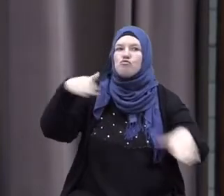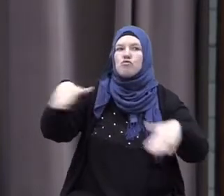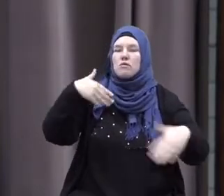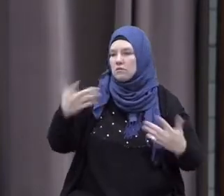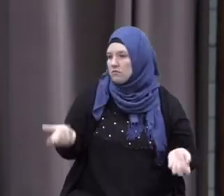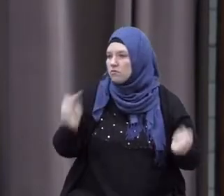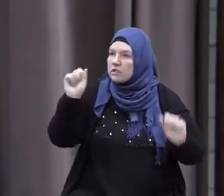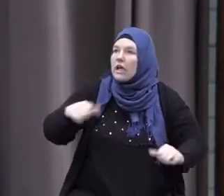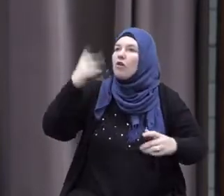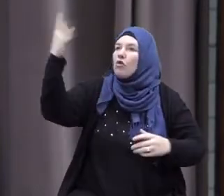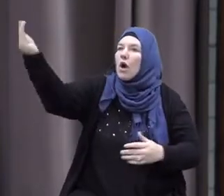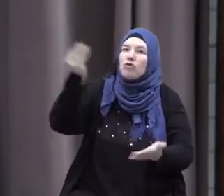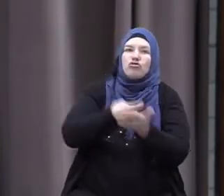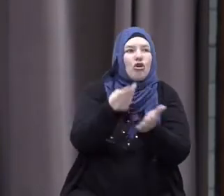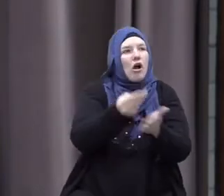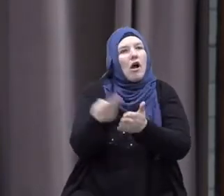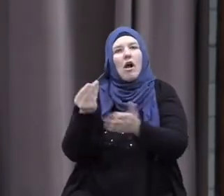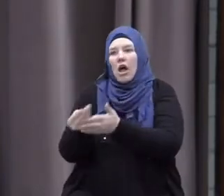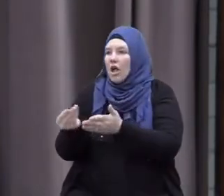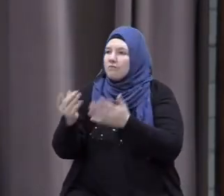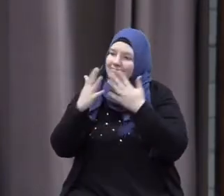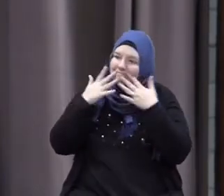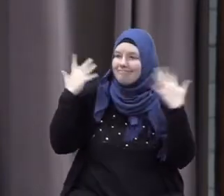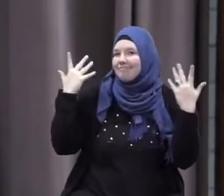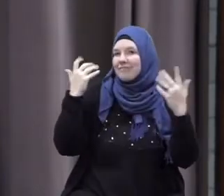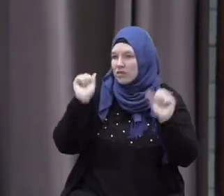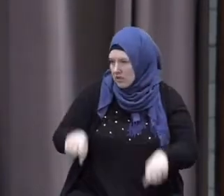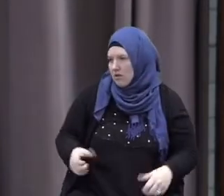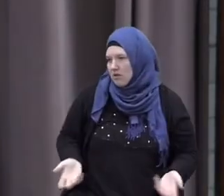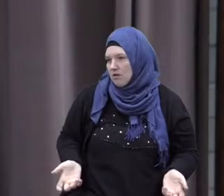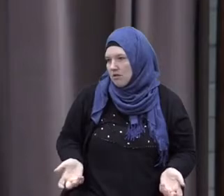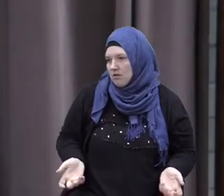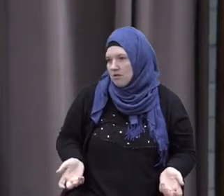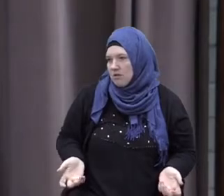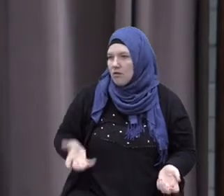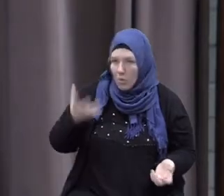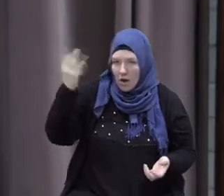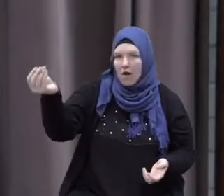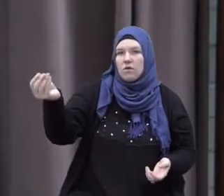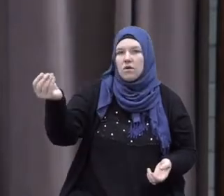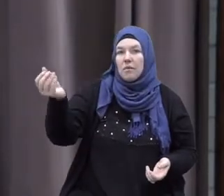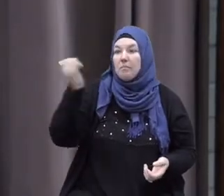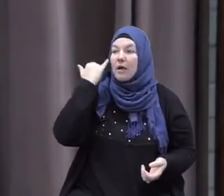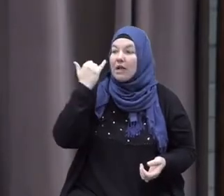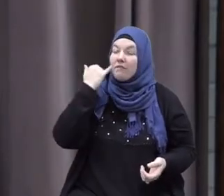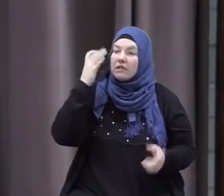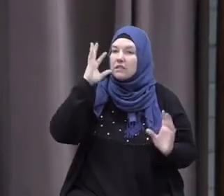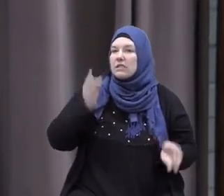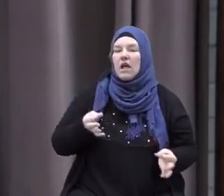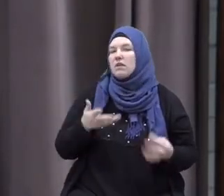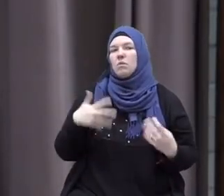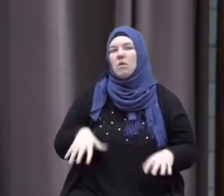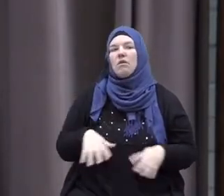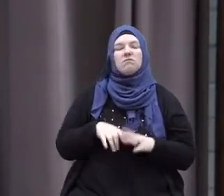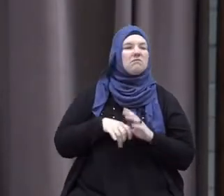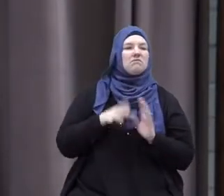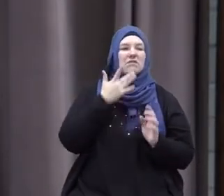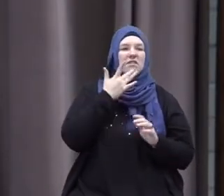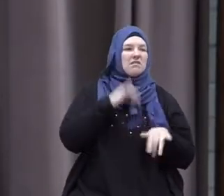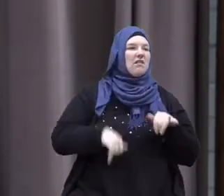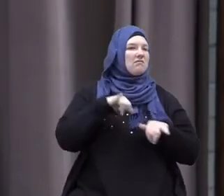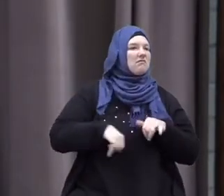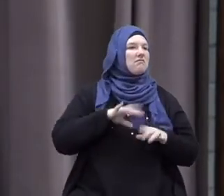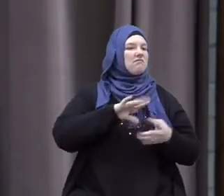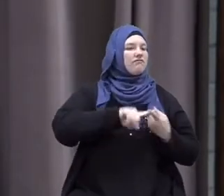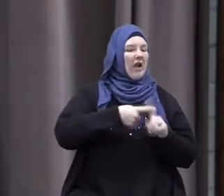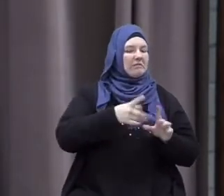are mostly decent, welcoming, and nice. You will get the bad apple and the good apple, no question about it. But by